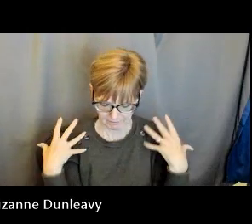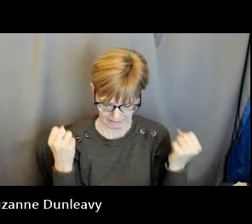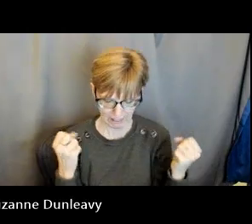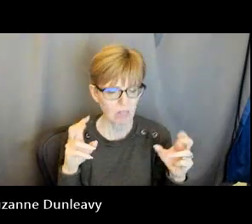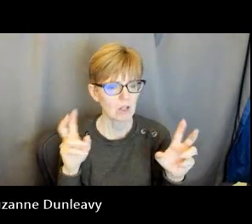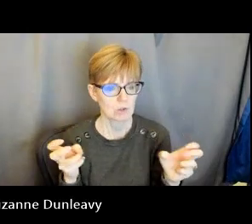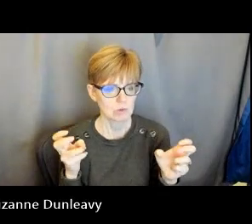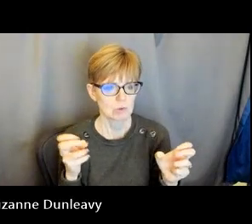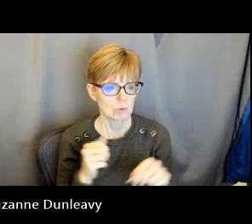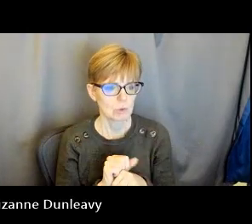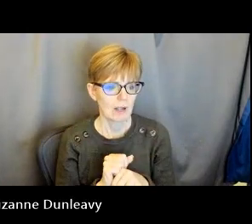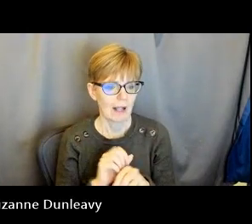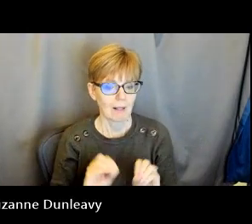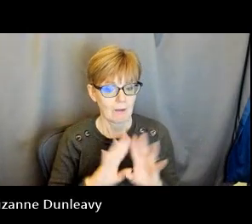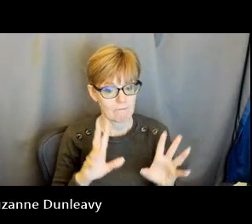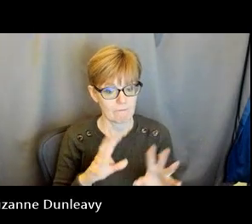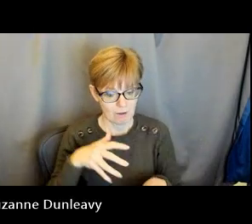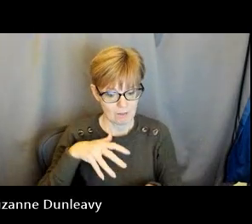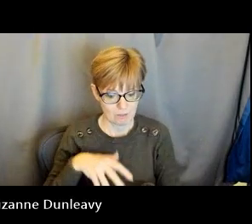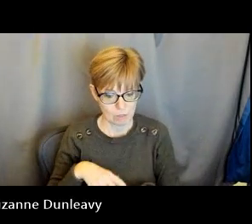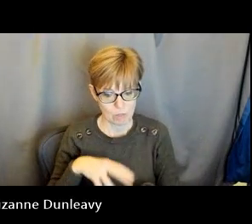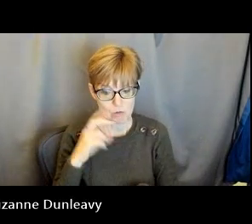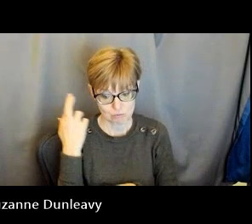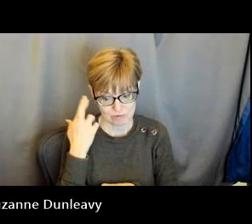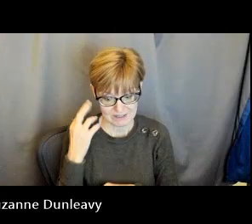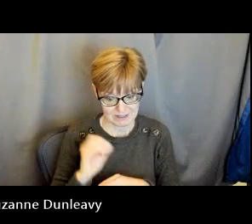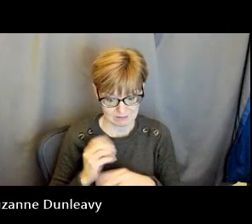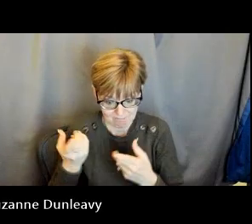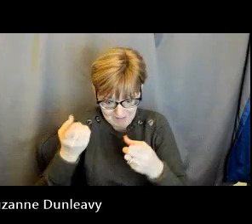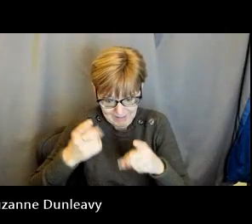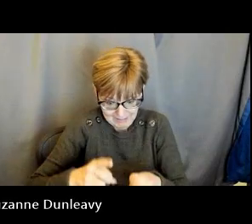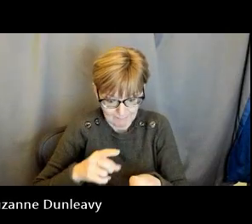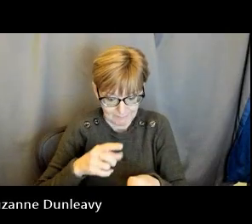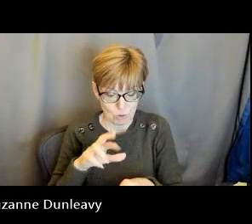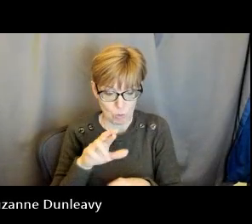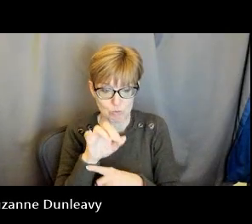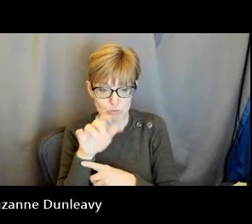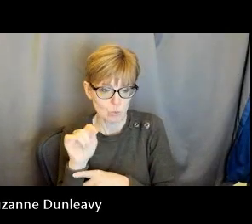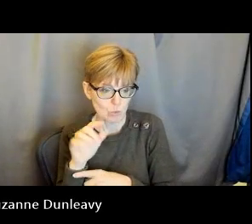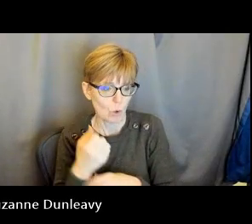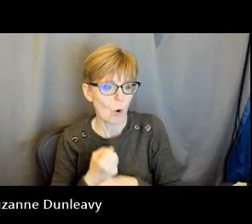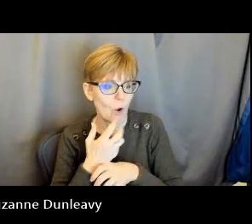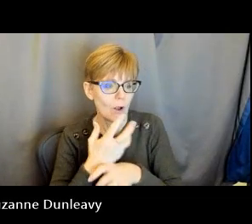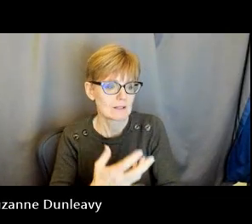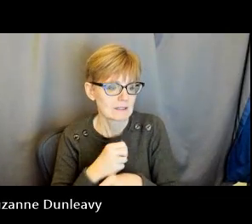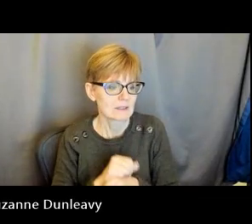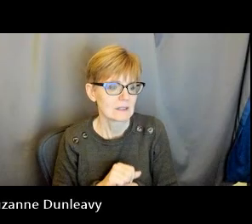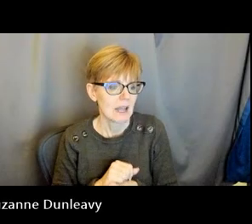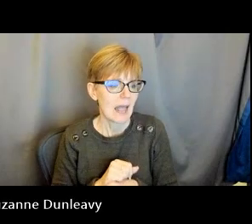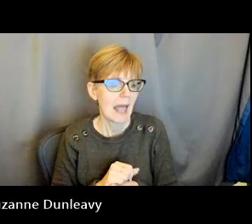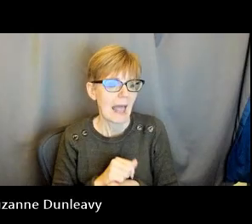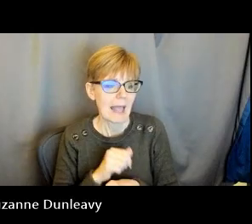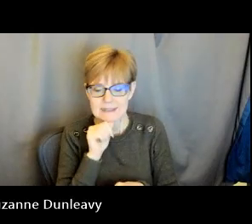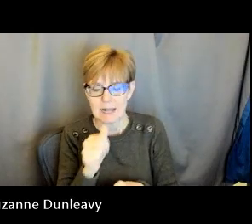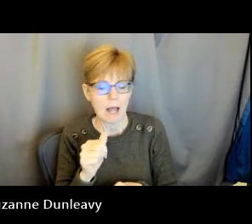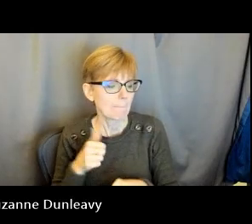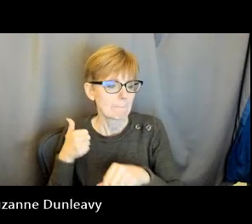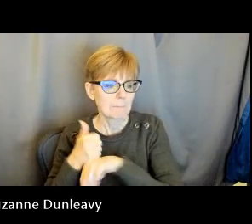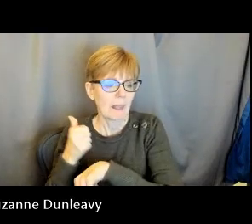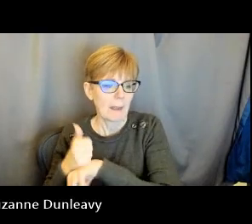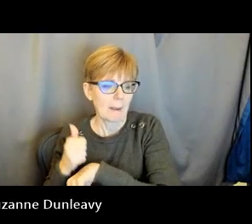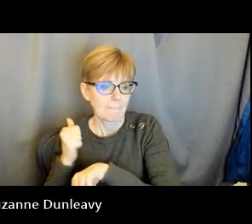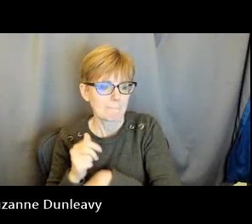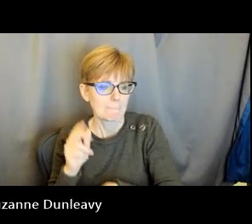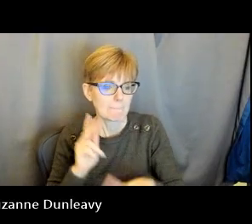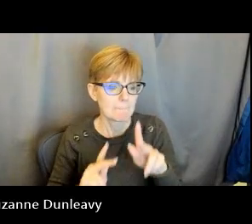blaming individuals, framing inequity as preventable, and aligning our institutions with this historical evidence. Because